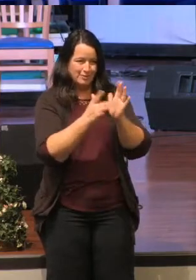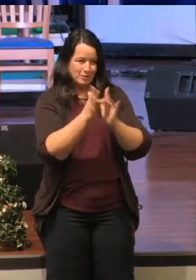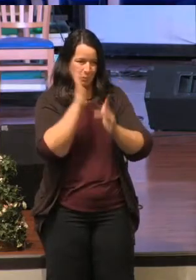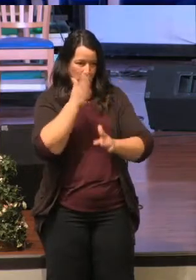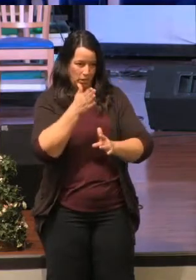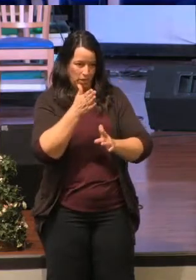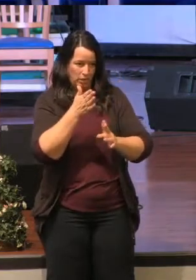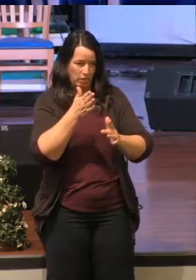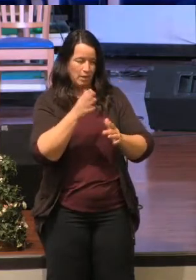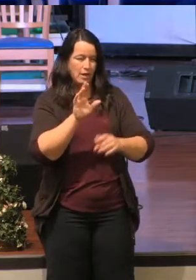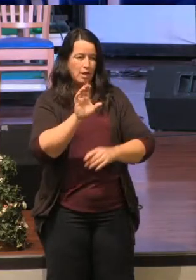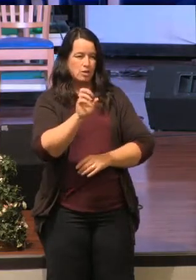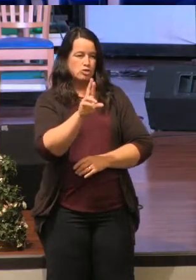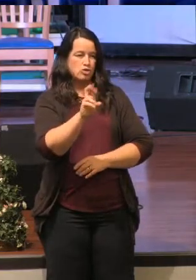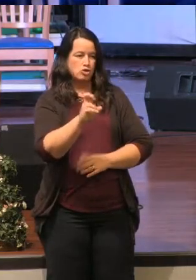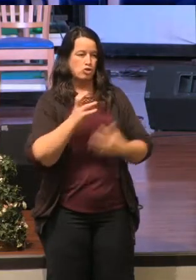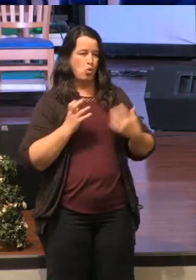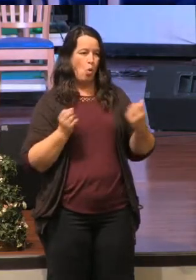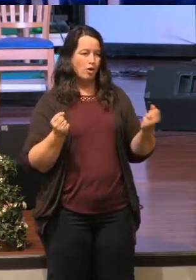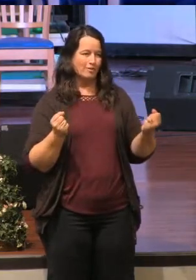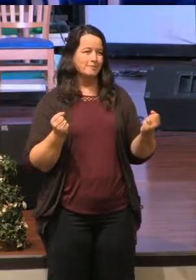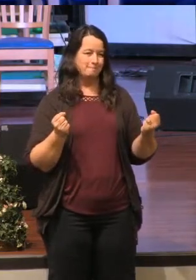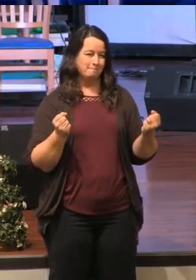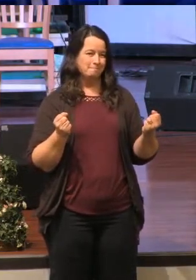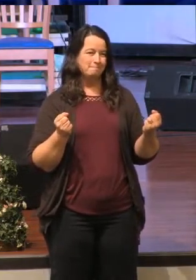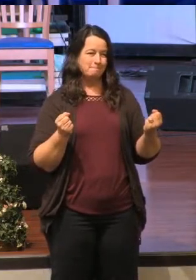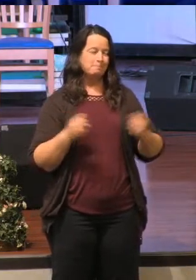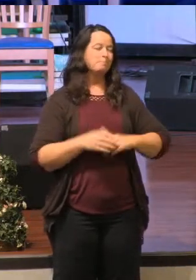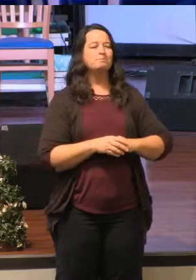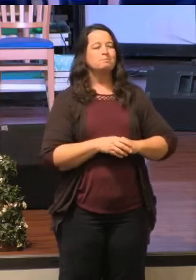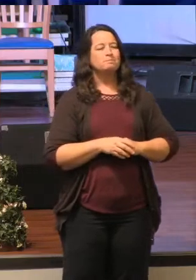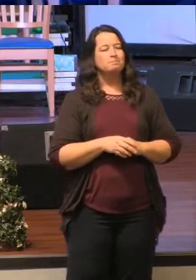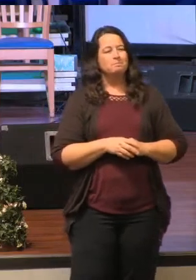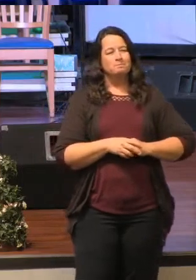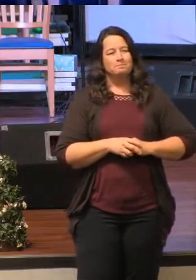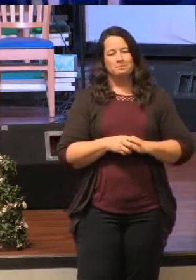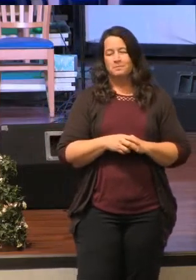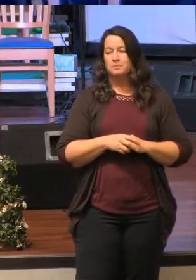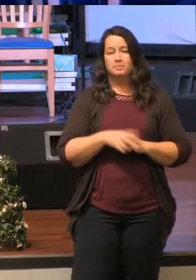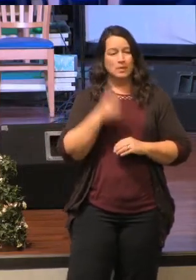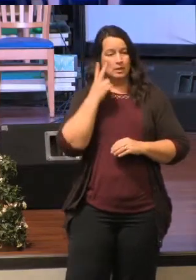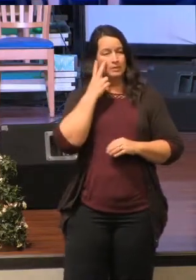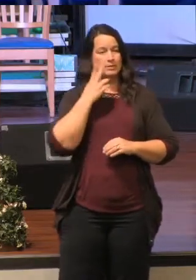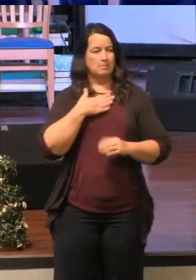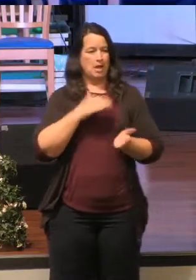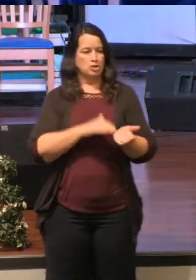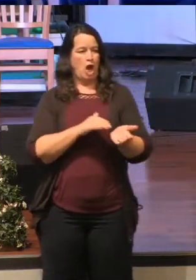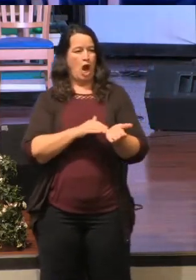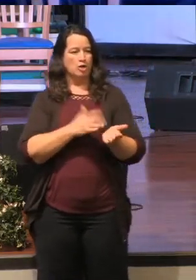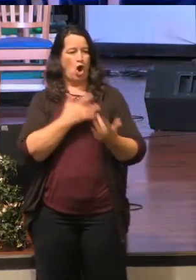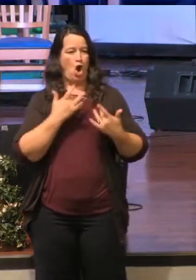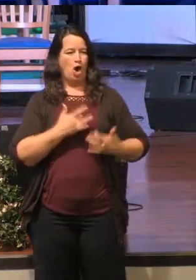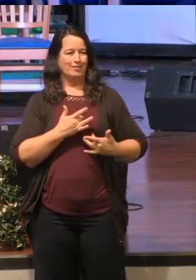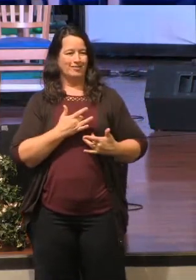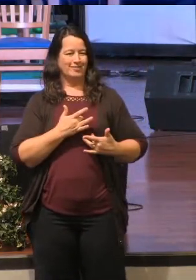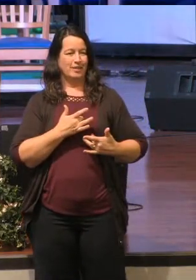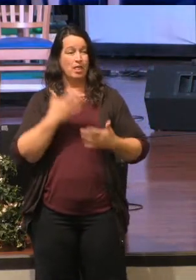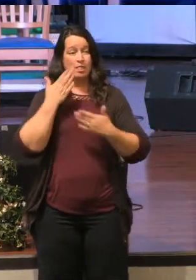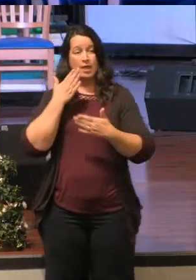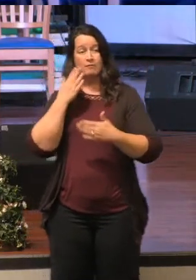everyone. I got a little thing going on with my other heart. I'm seeing a doctor, but I'm so glad I've seen the real heart